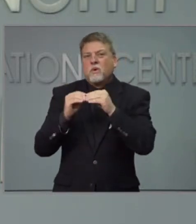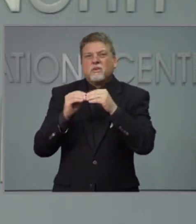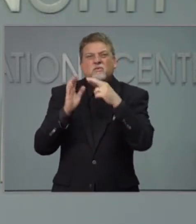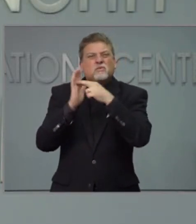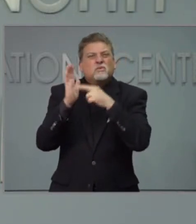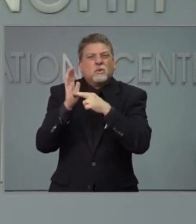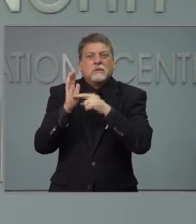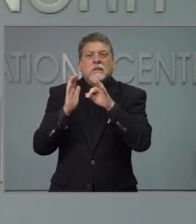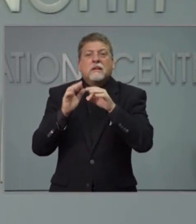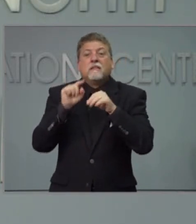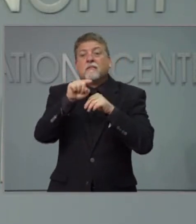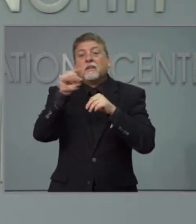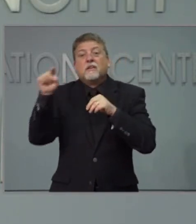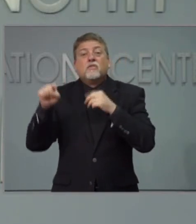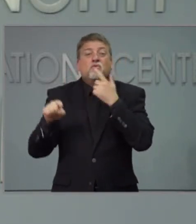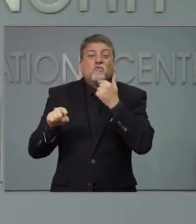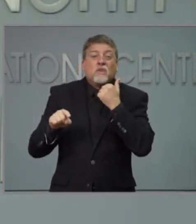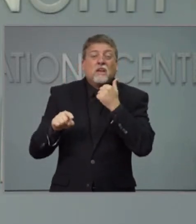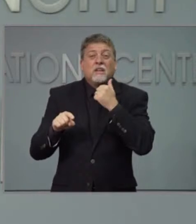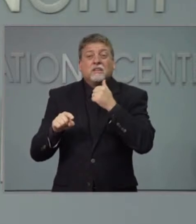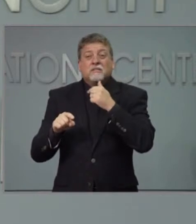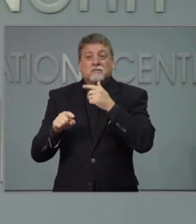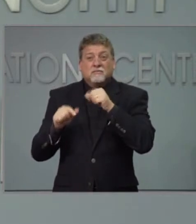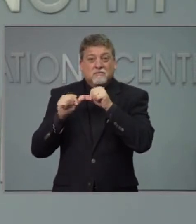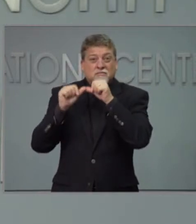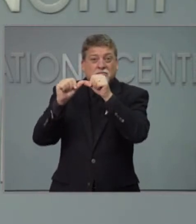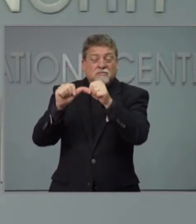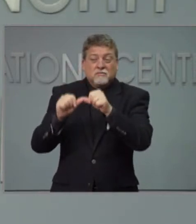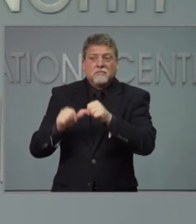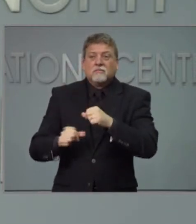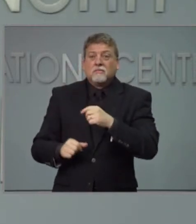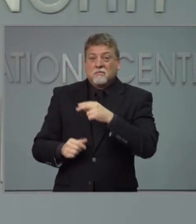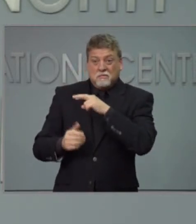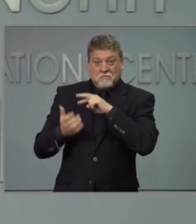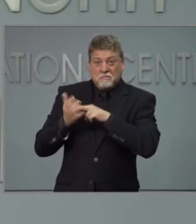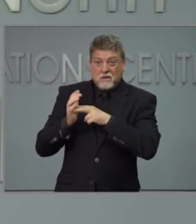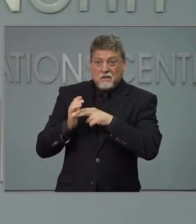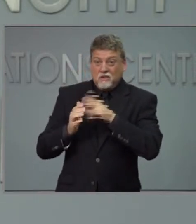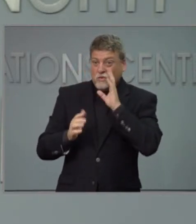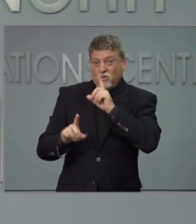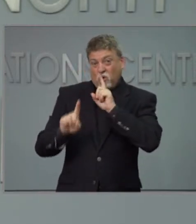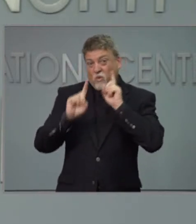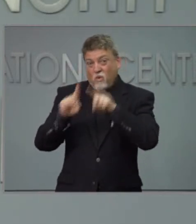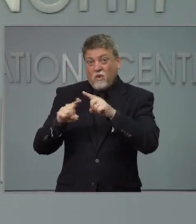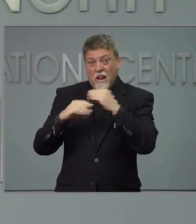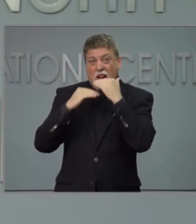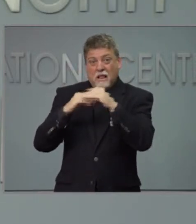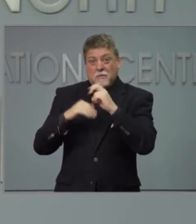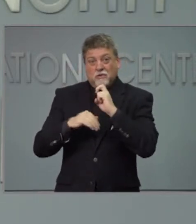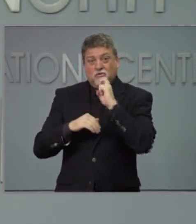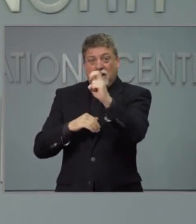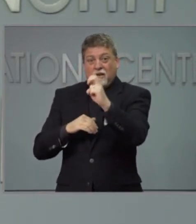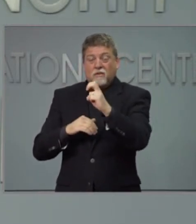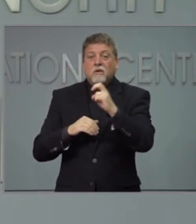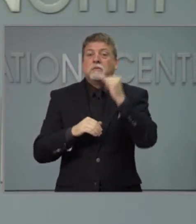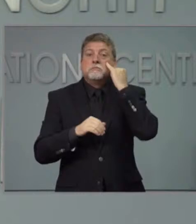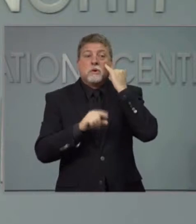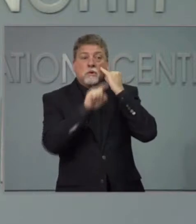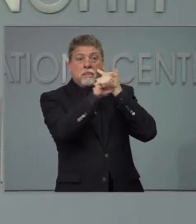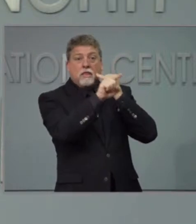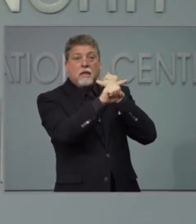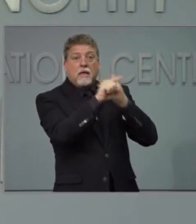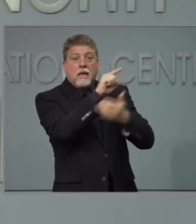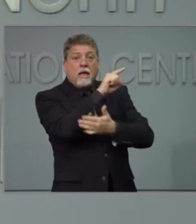lower their numbers. My question is it possible we might see travel restrictions to certain counties if their numbers only